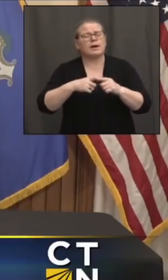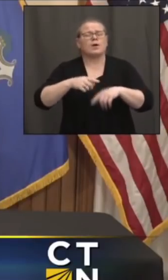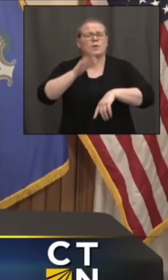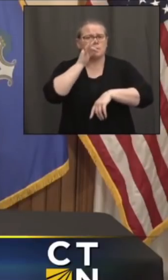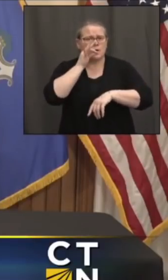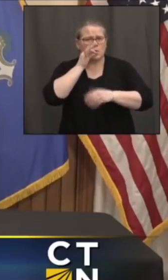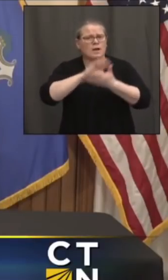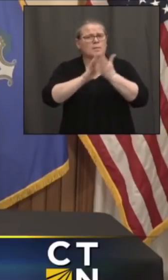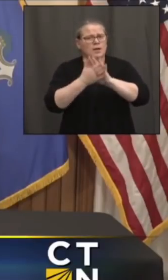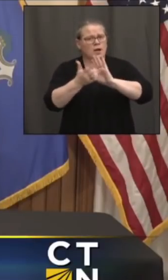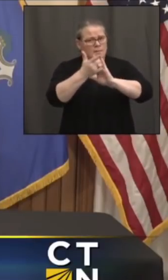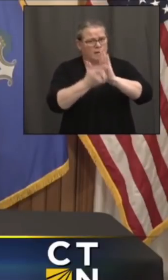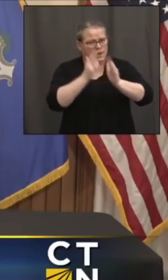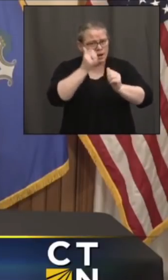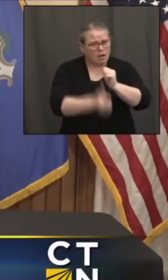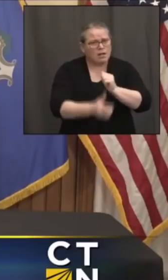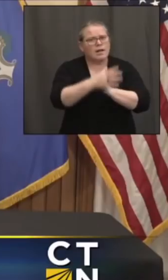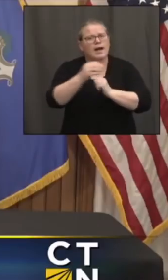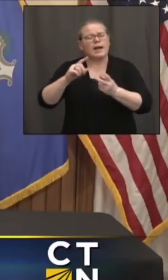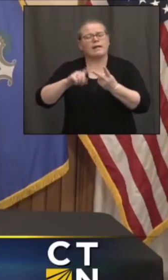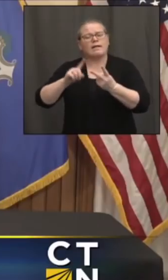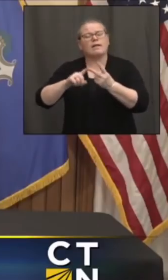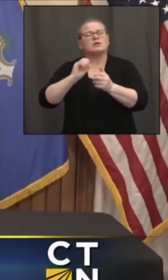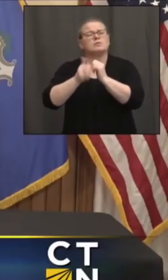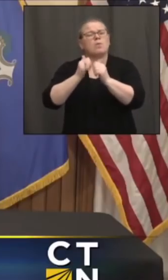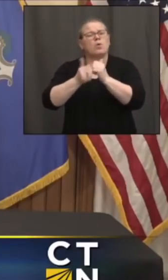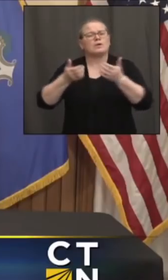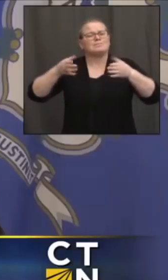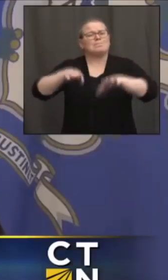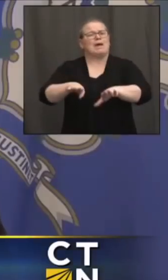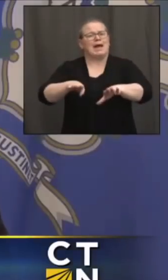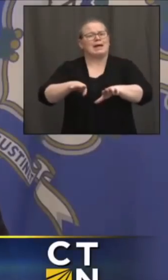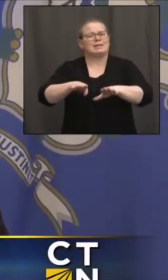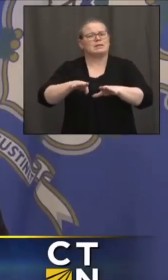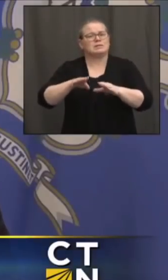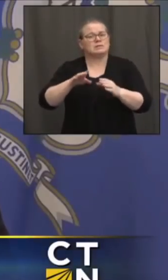to be brought into the state from those two?